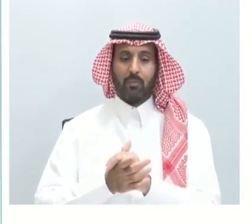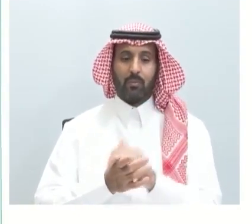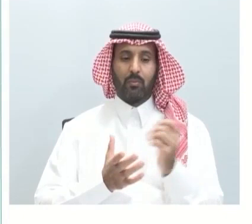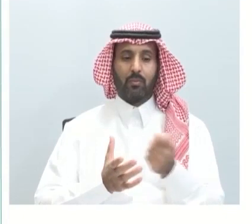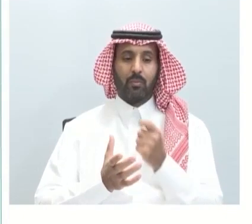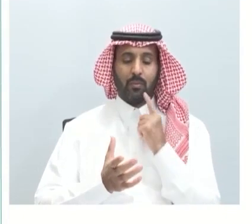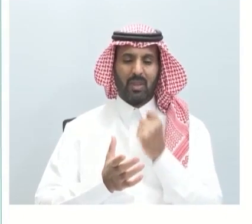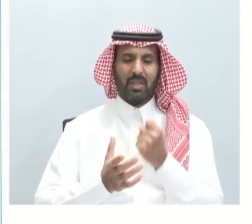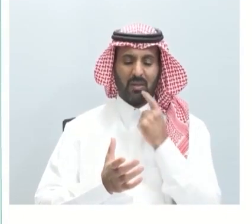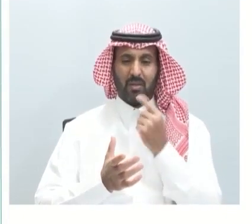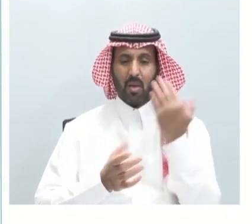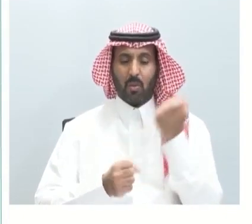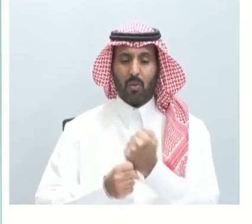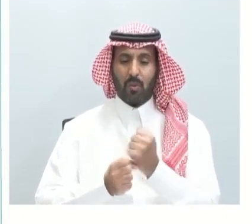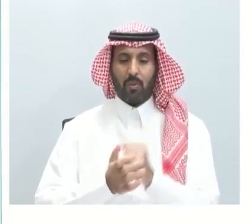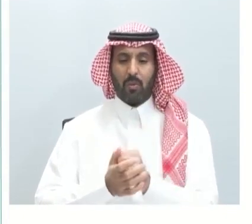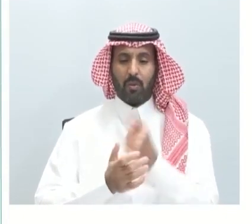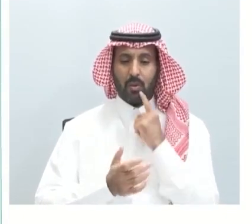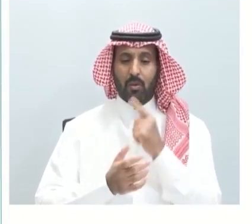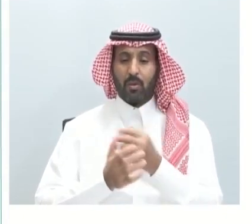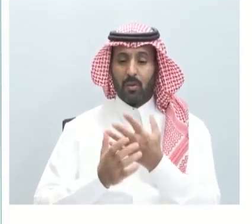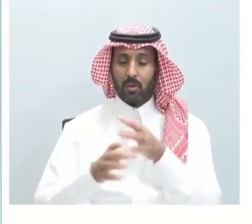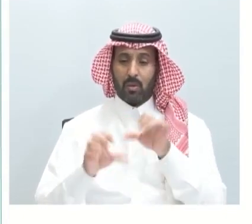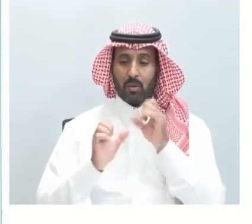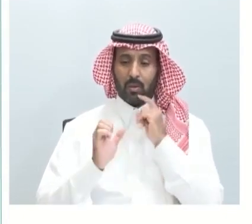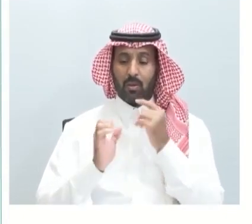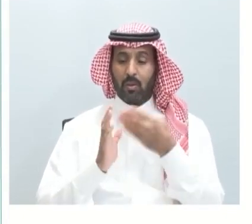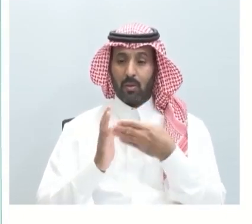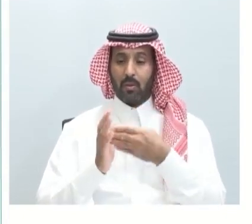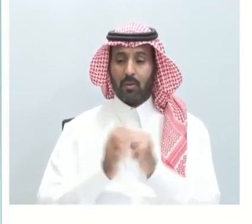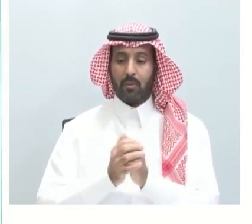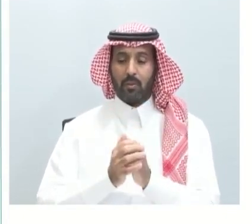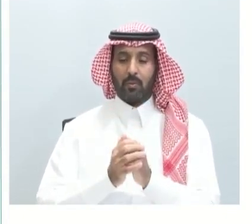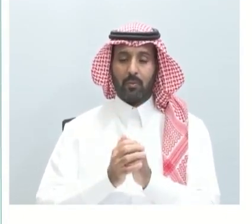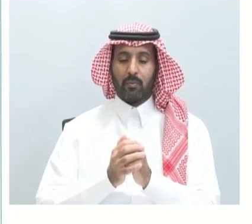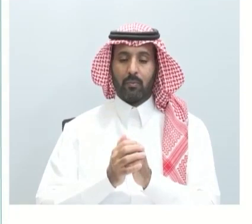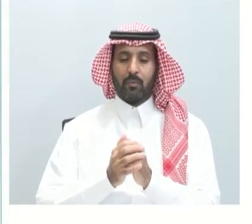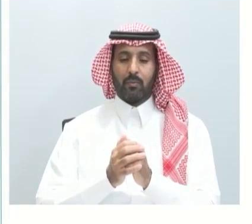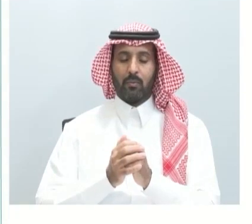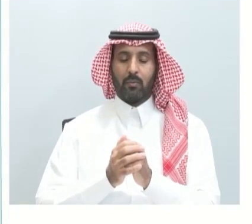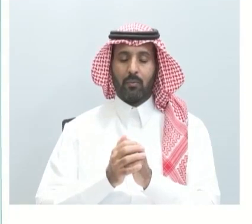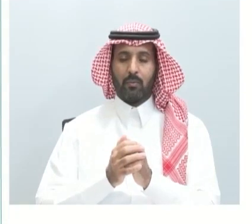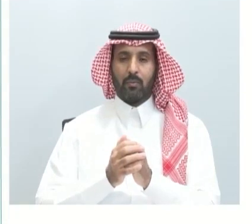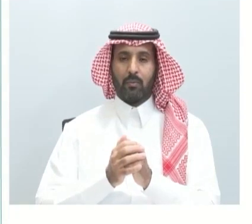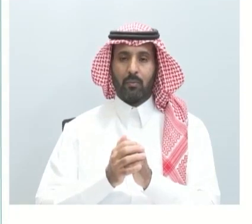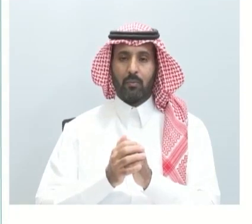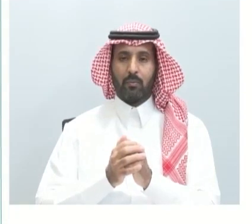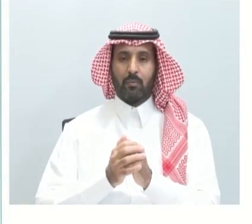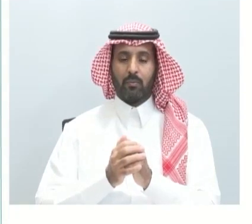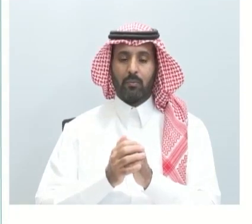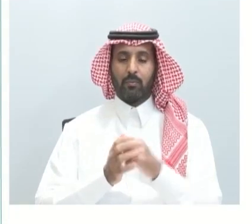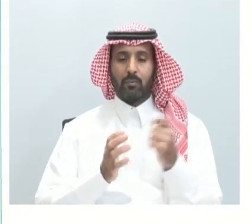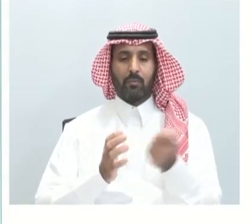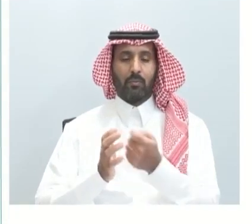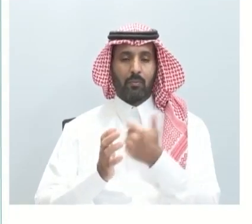written here the hardest thing I've ever done is graduating from university. What about question number seven? How do we write